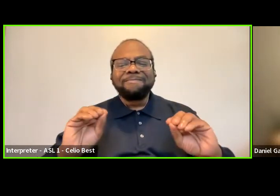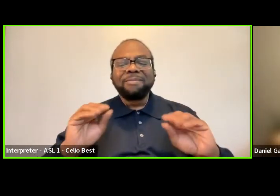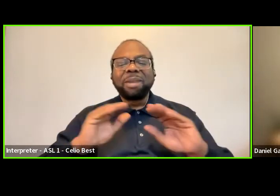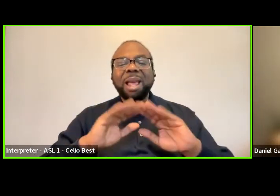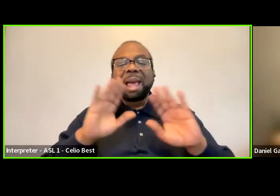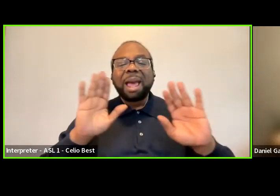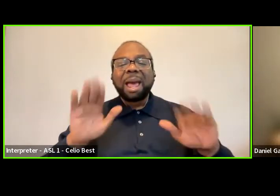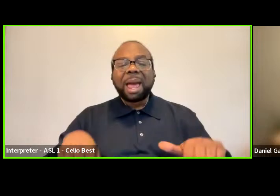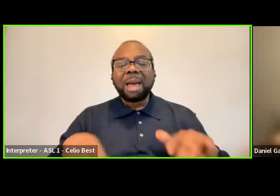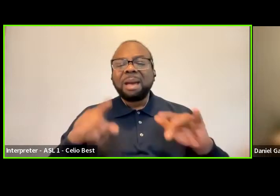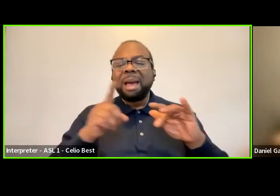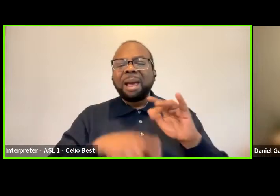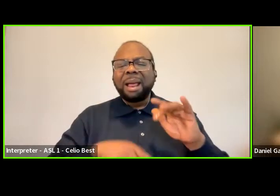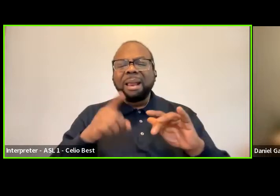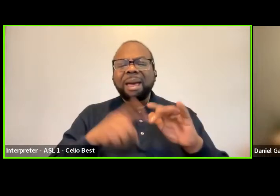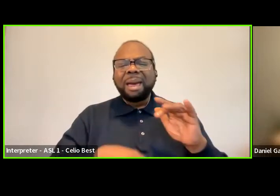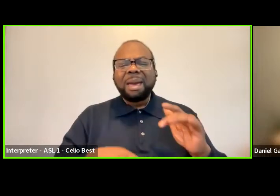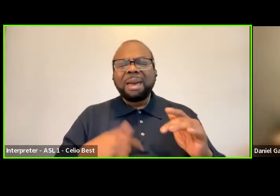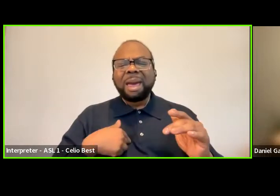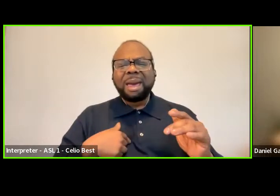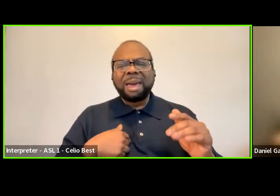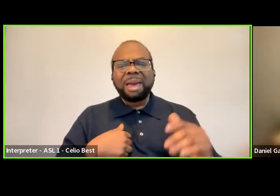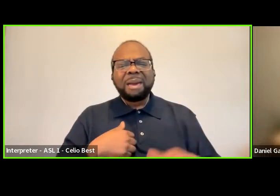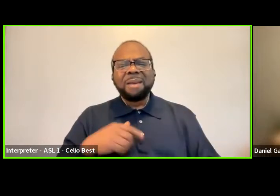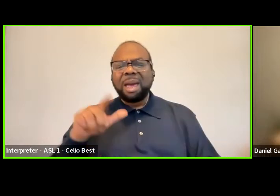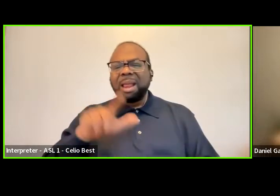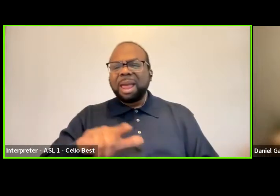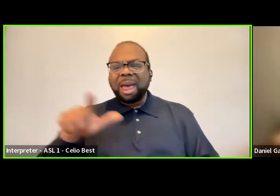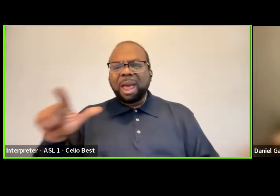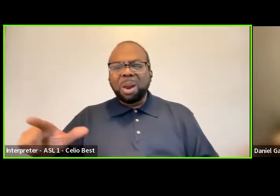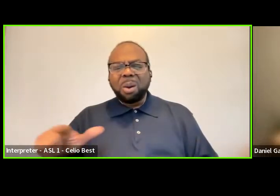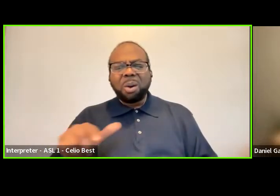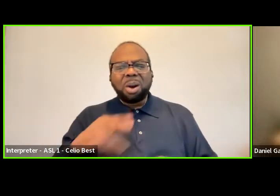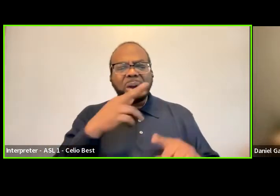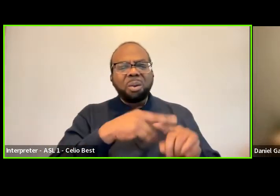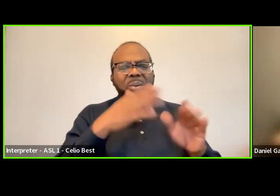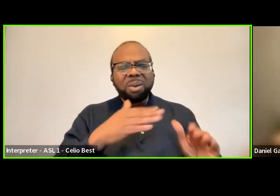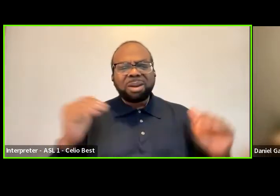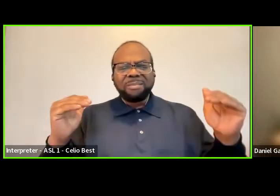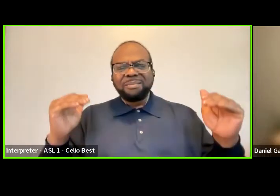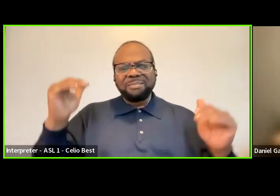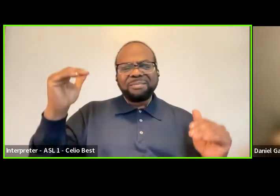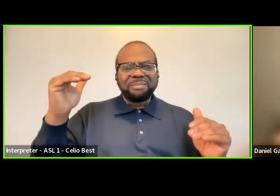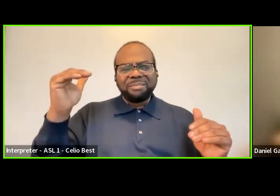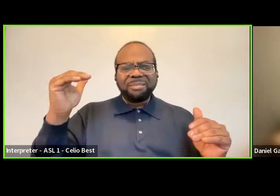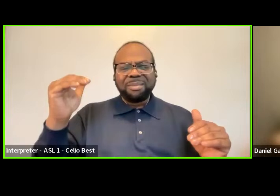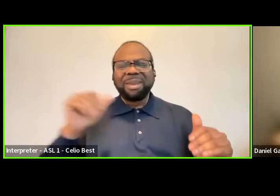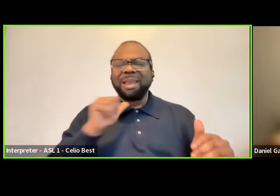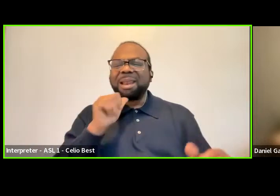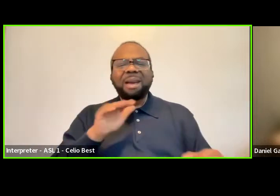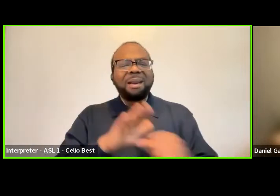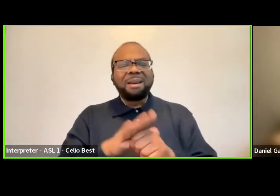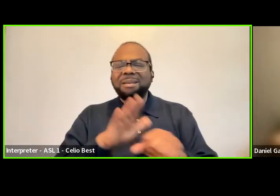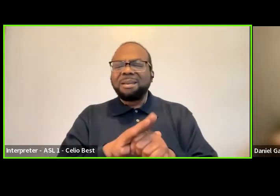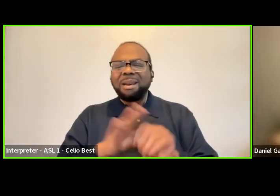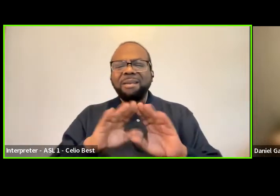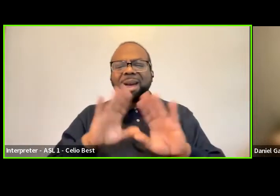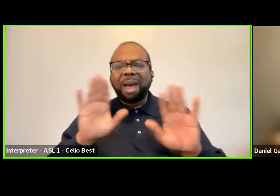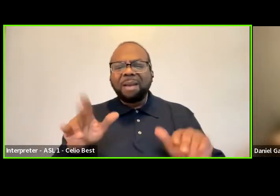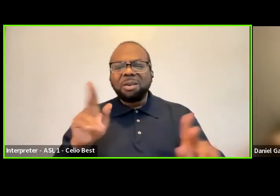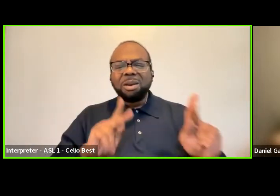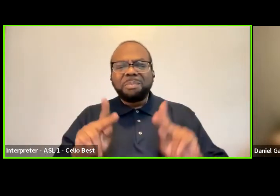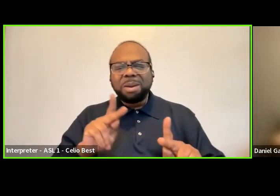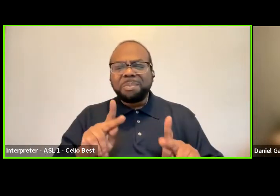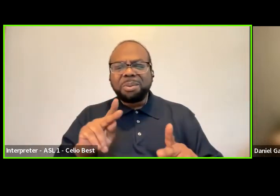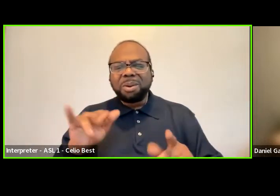leads to an imbalance of power between landlords and tenants. There simply are not enough homes for New Yorkers to